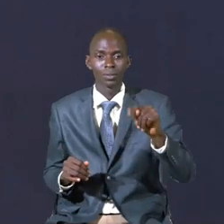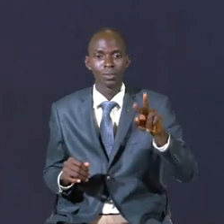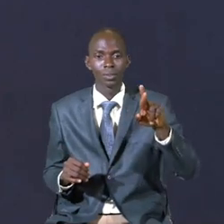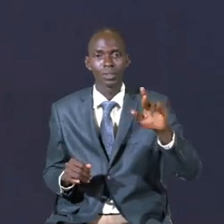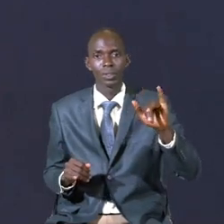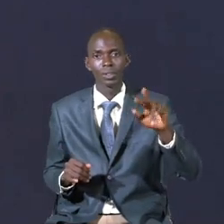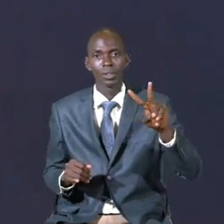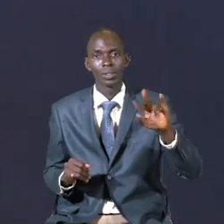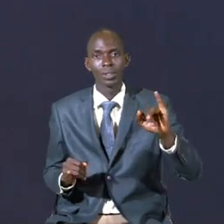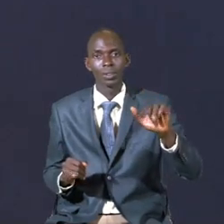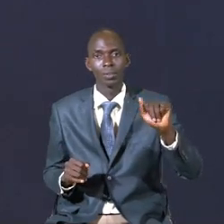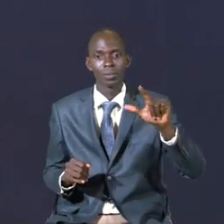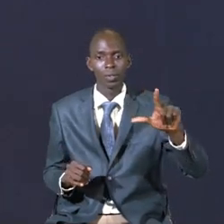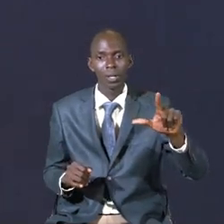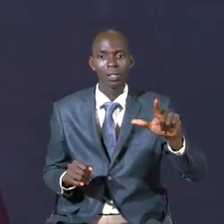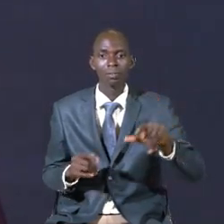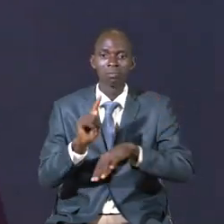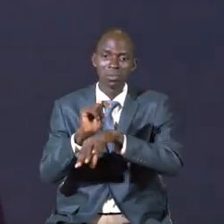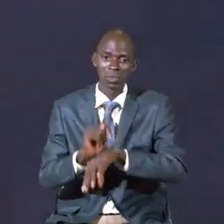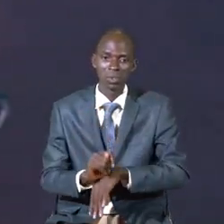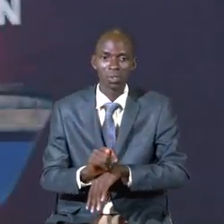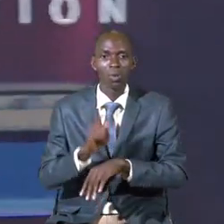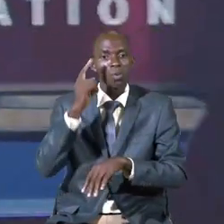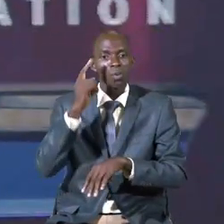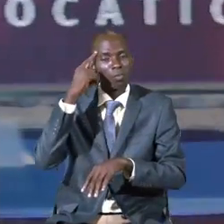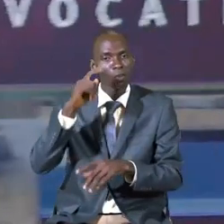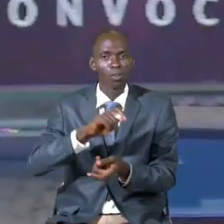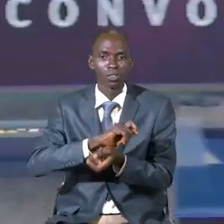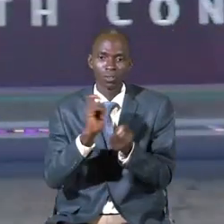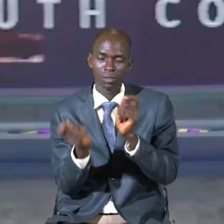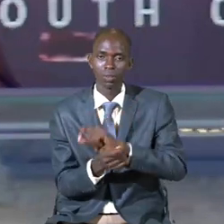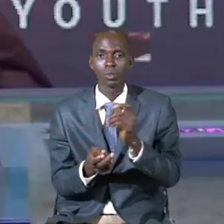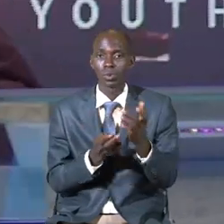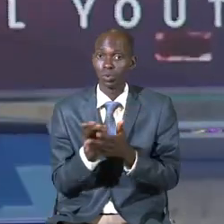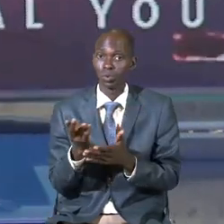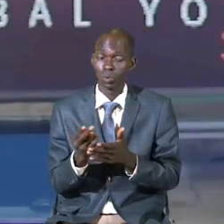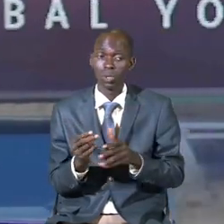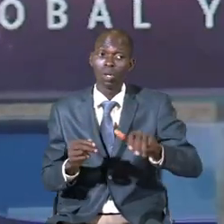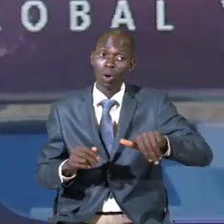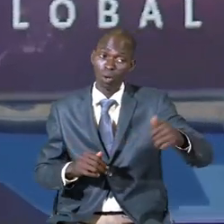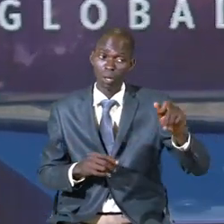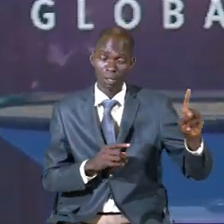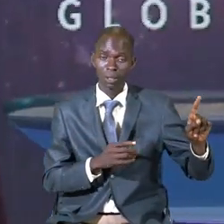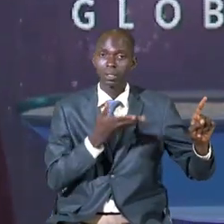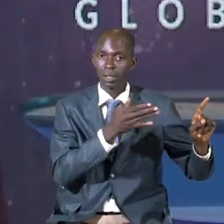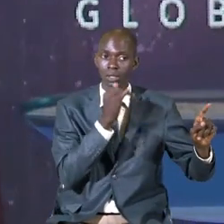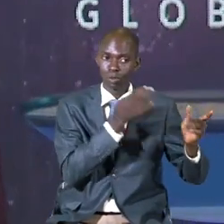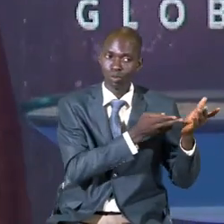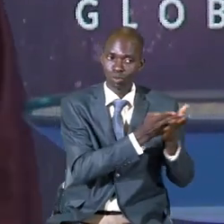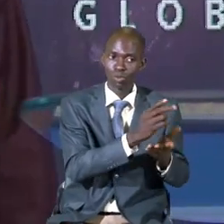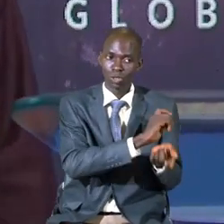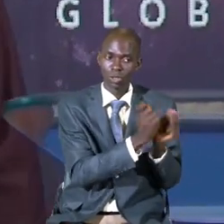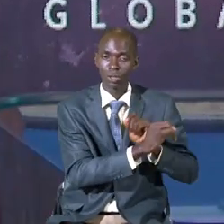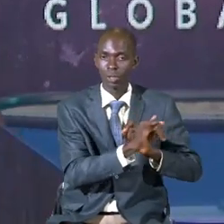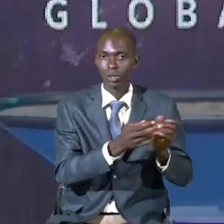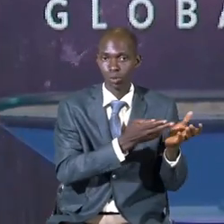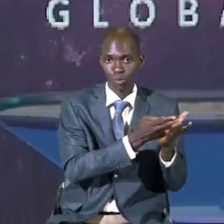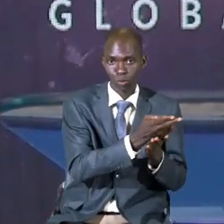transforming truth on the one hand there is truth transforming truth that